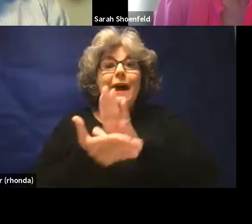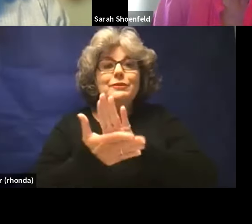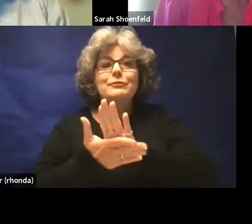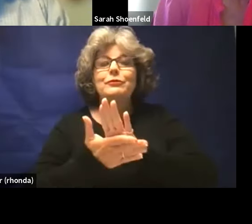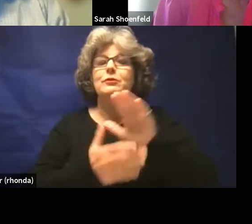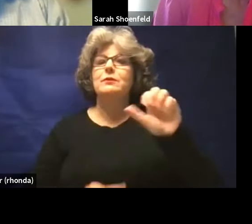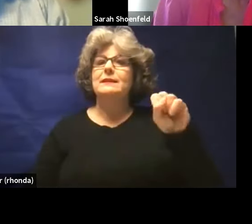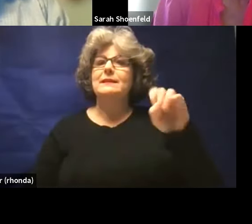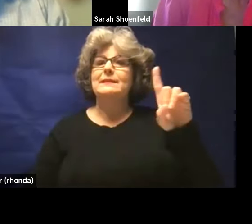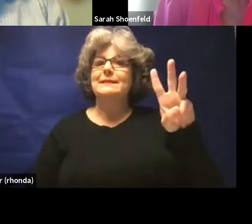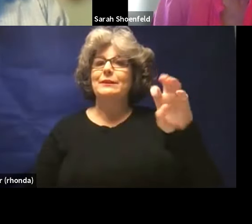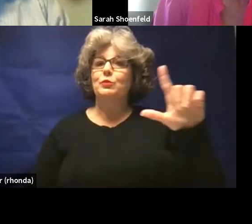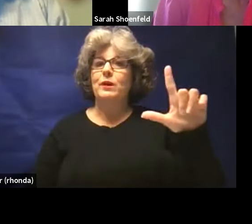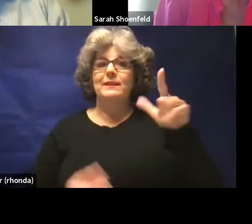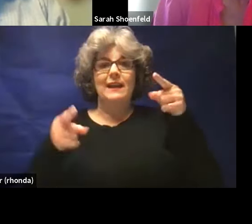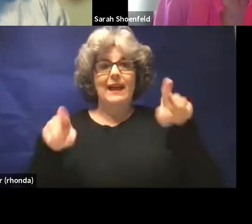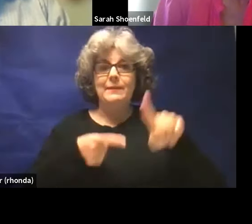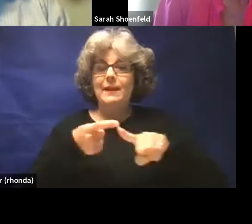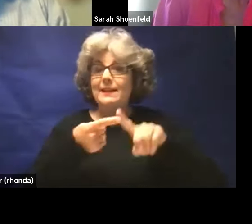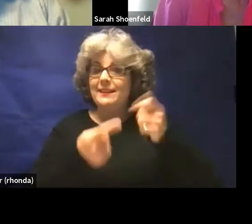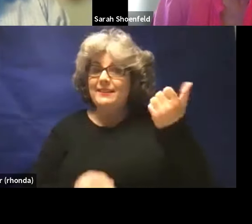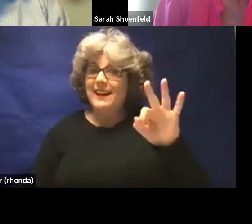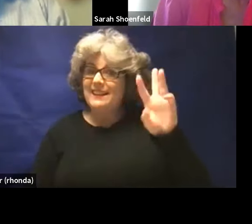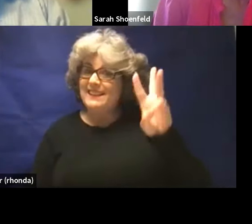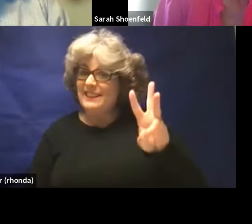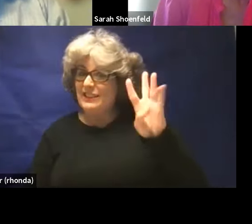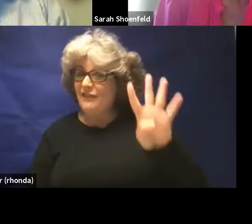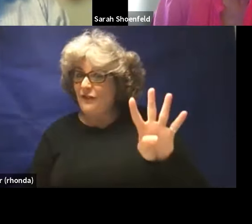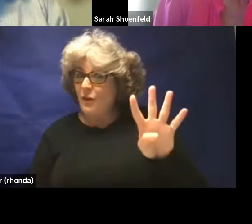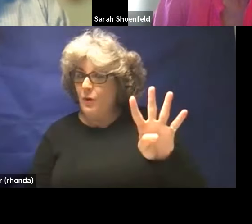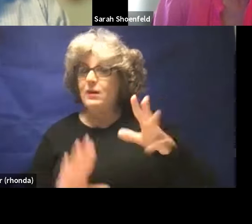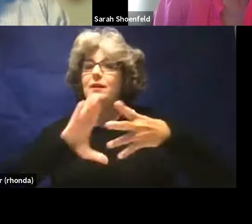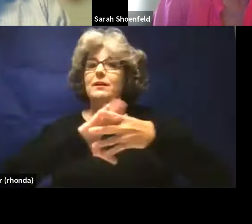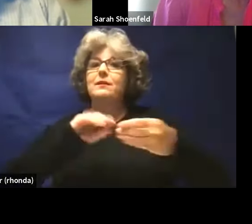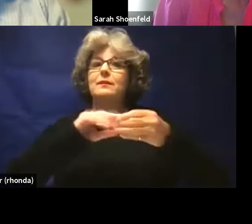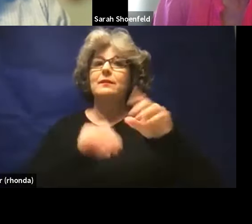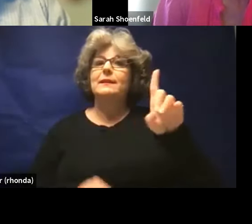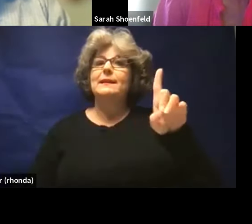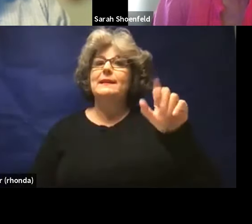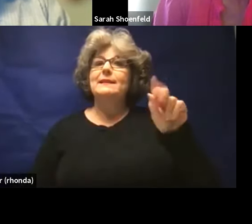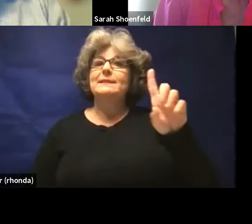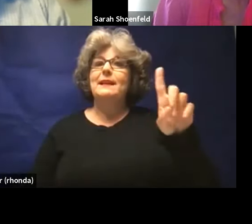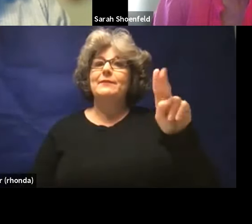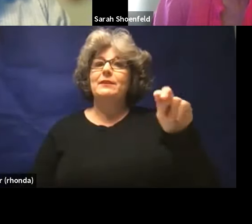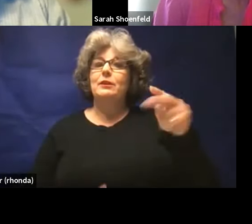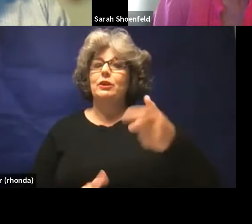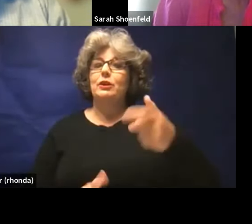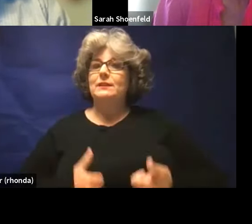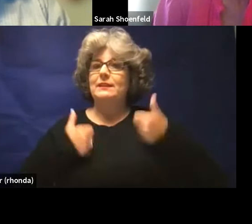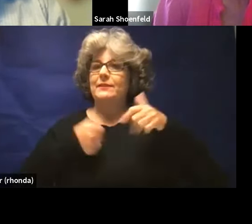Friends, which didn't happen until 1964. The narrator is David Nicholson, whose family lived in